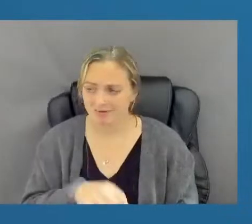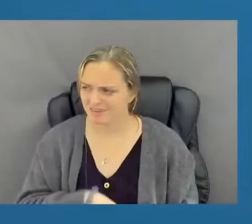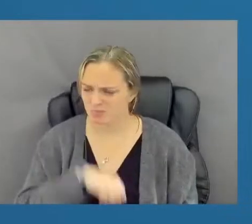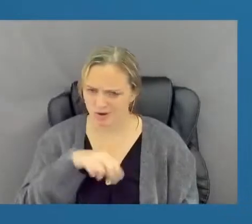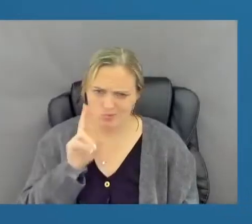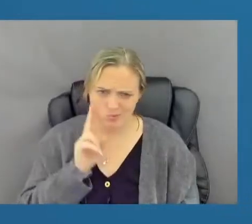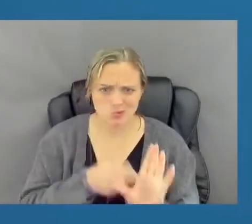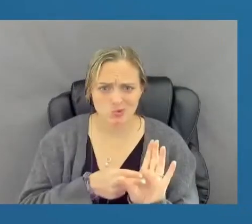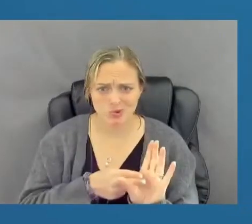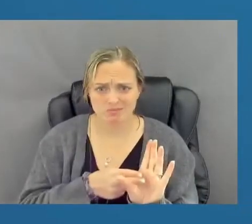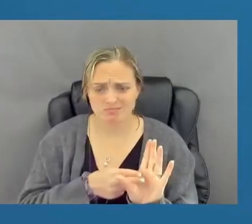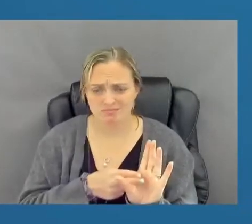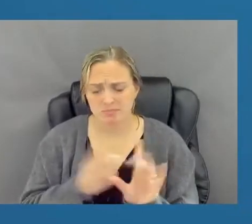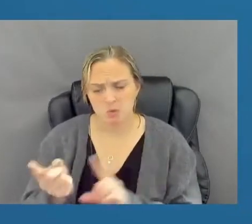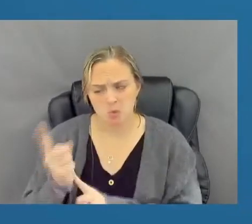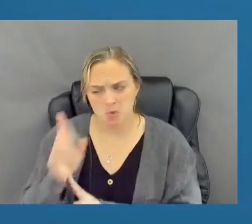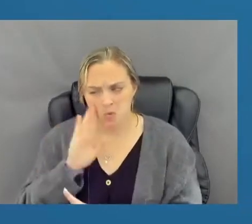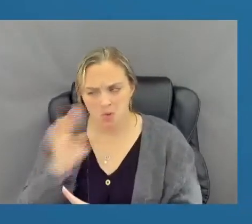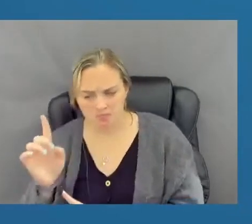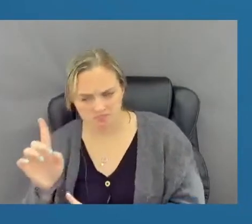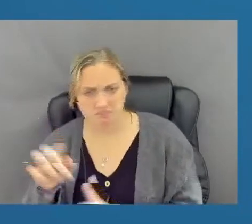us momentarily. And he's united